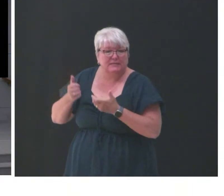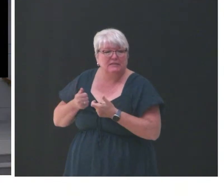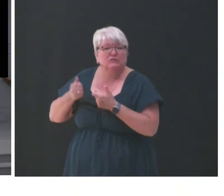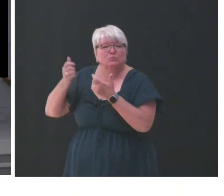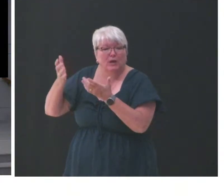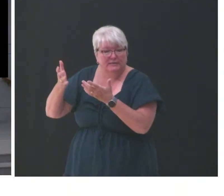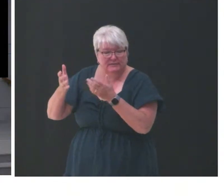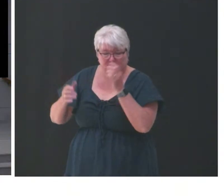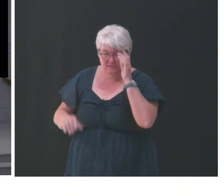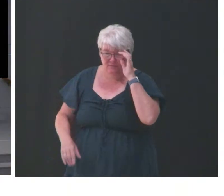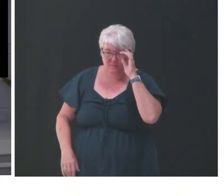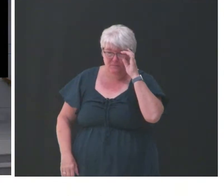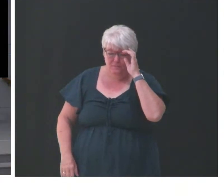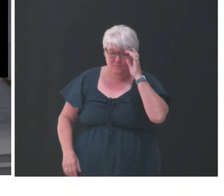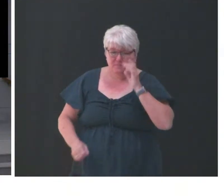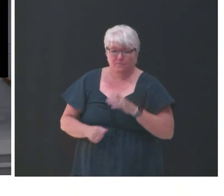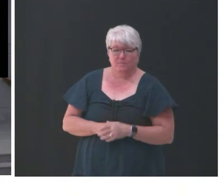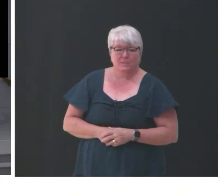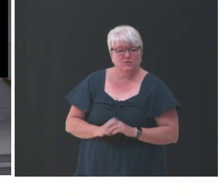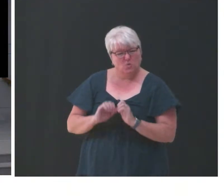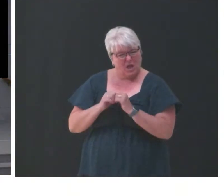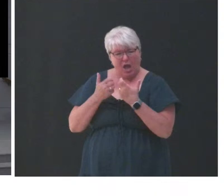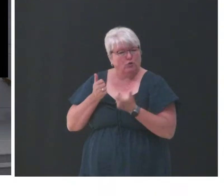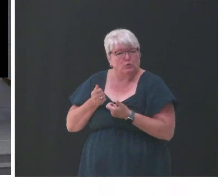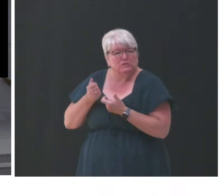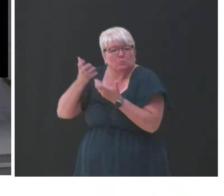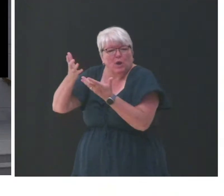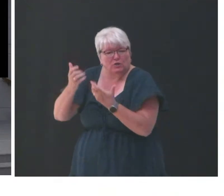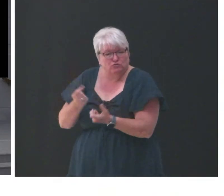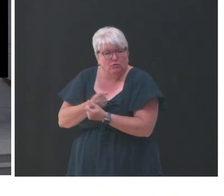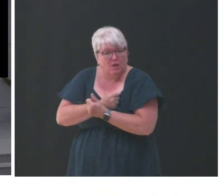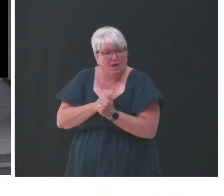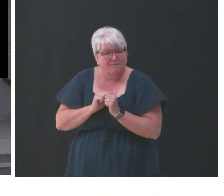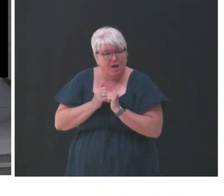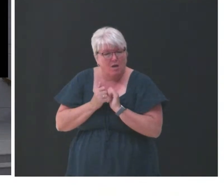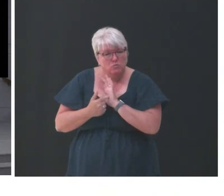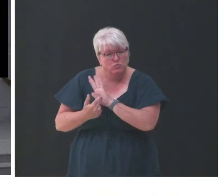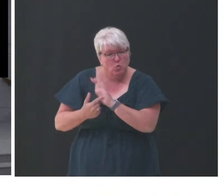Expressed, yeah. So how have you expressed love to God lately?